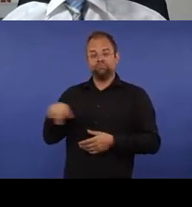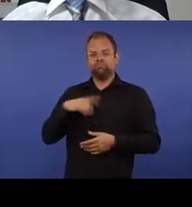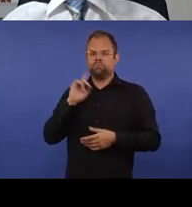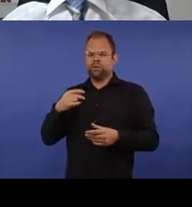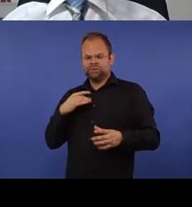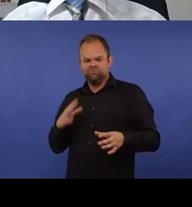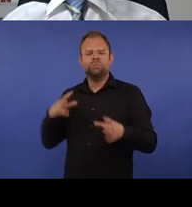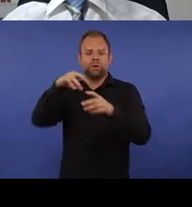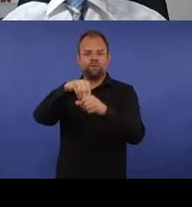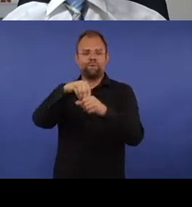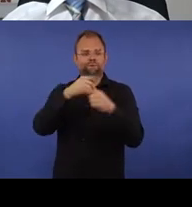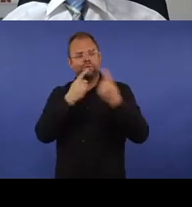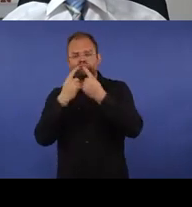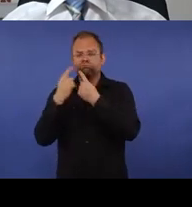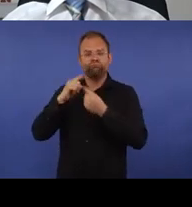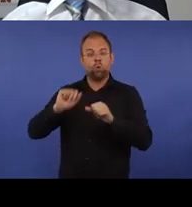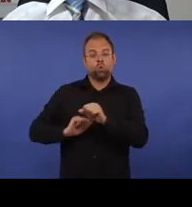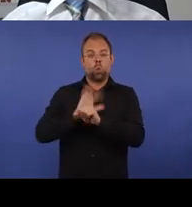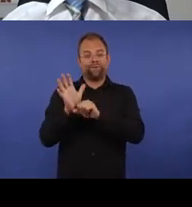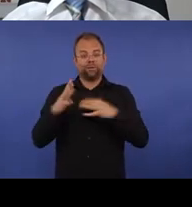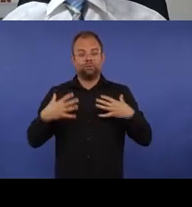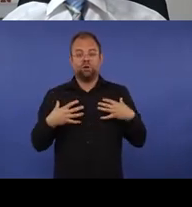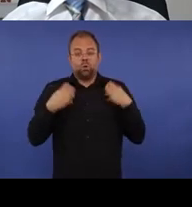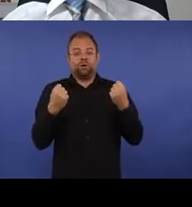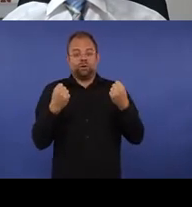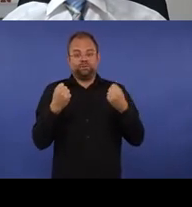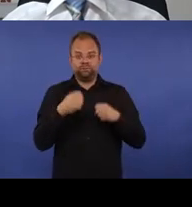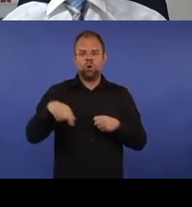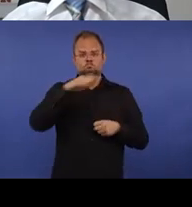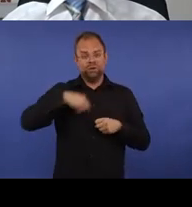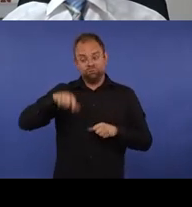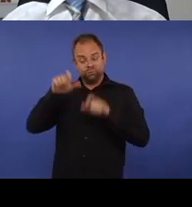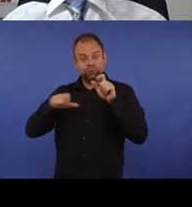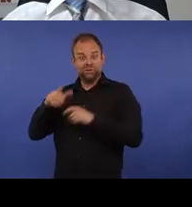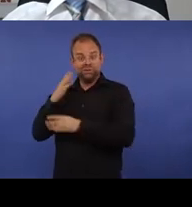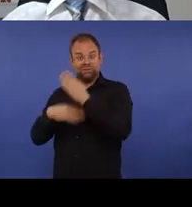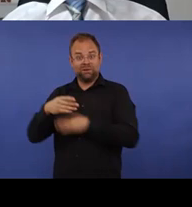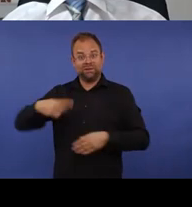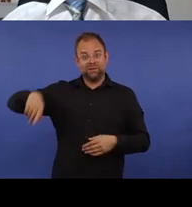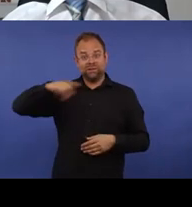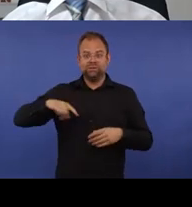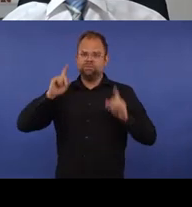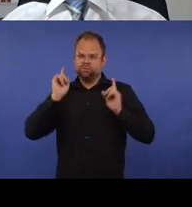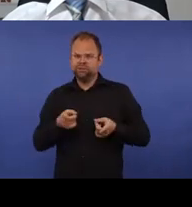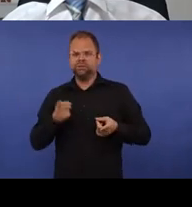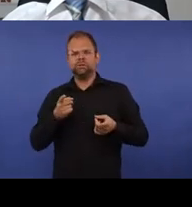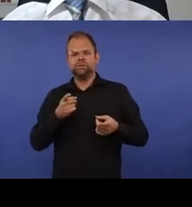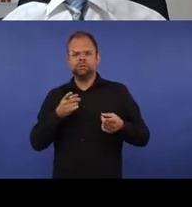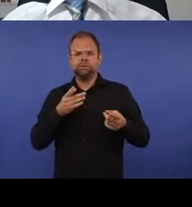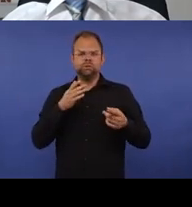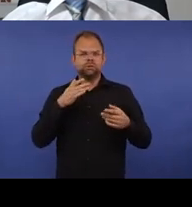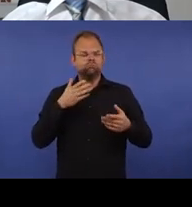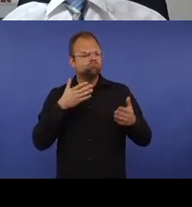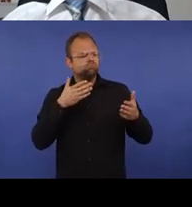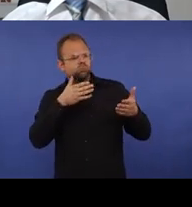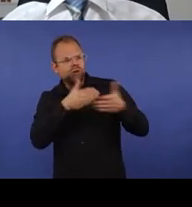race, religion, gender, sexual orientation, being young or old. We've come together as WIN to advocate on